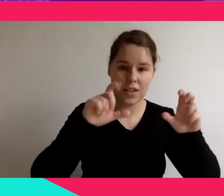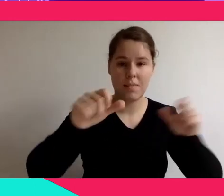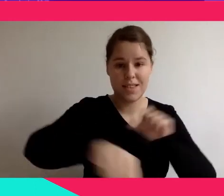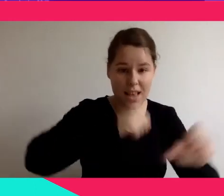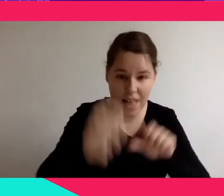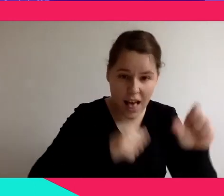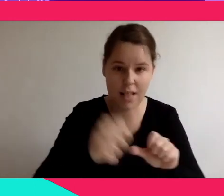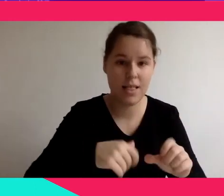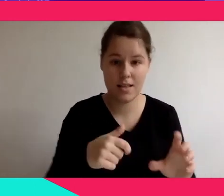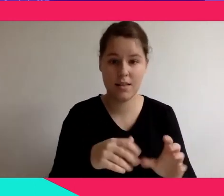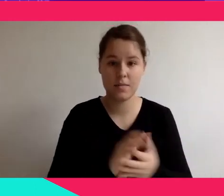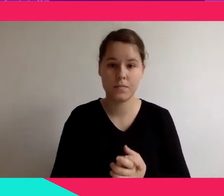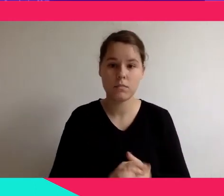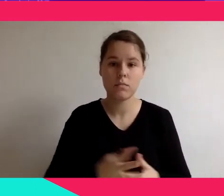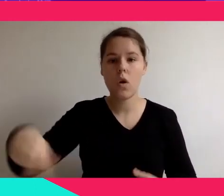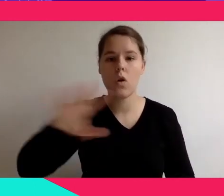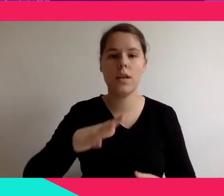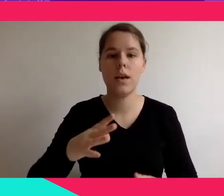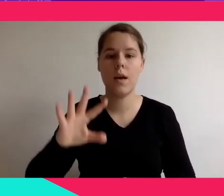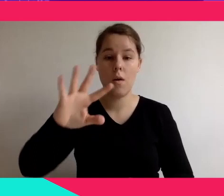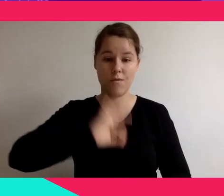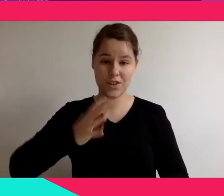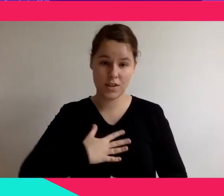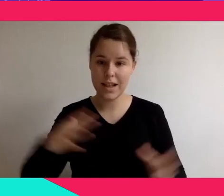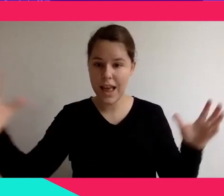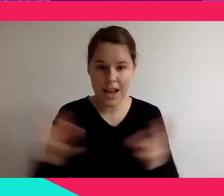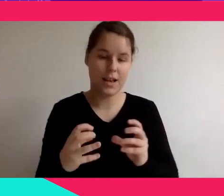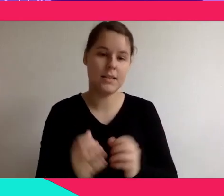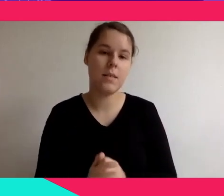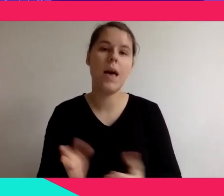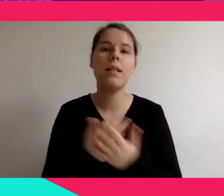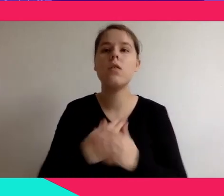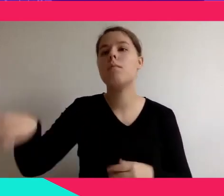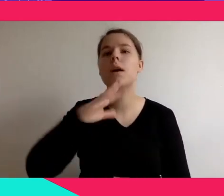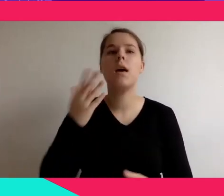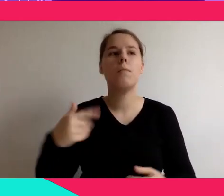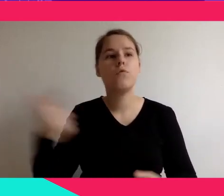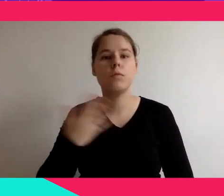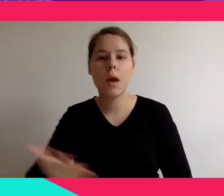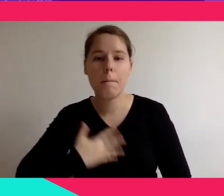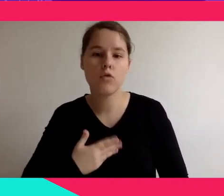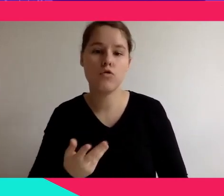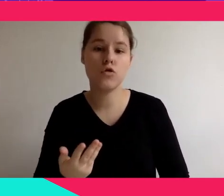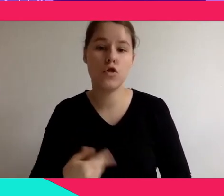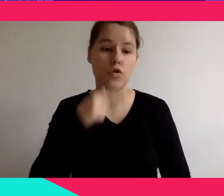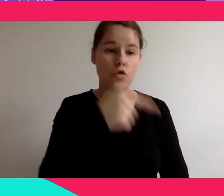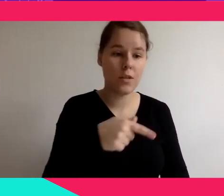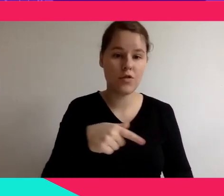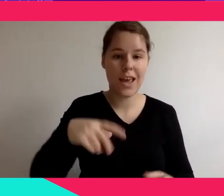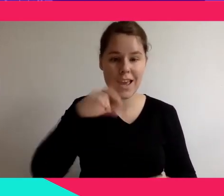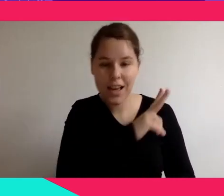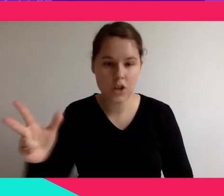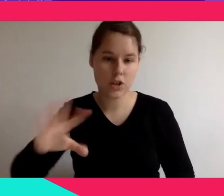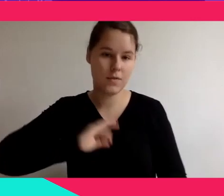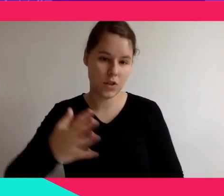unique cultural heritage. Our work is based on the conviction that the artworks in our rich collection